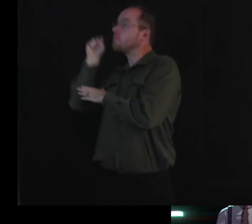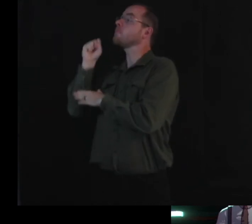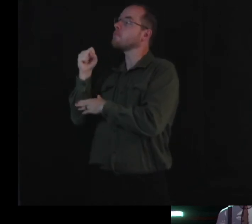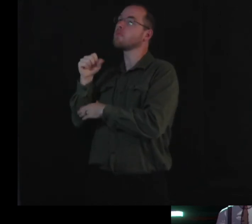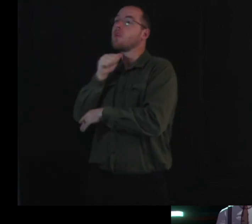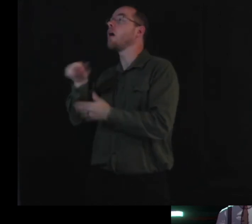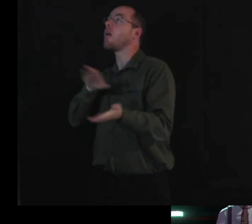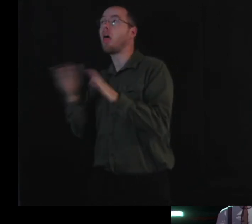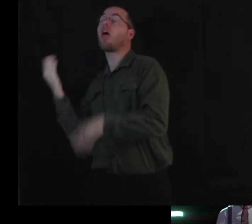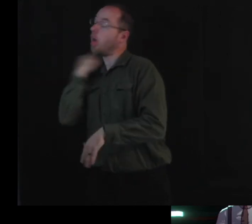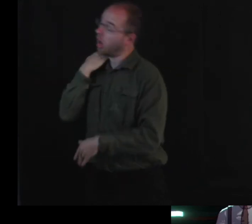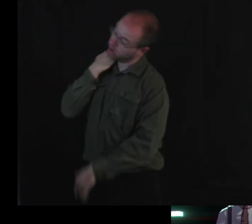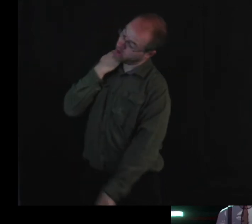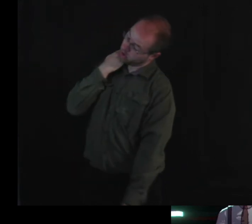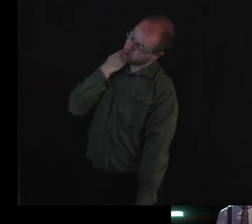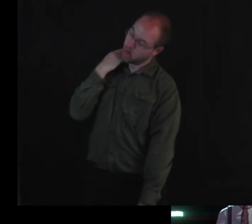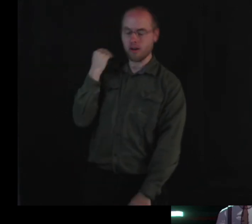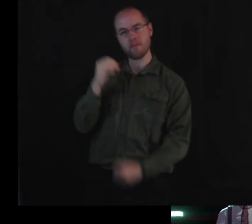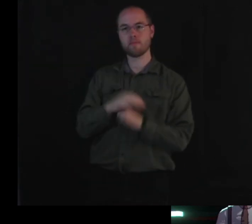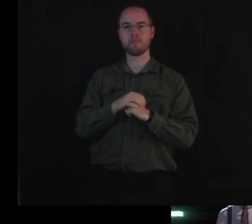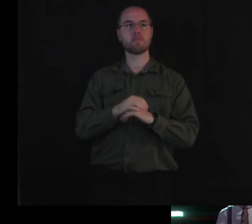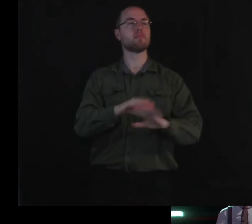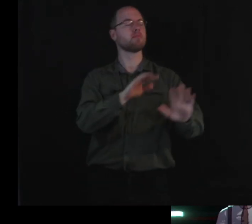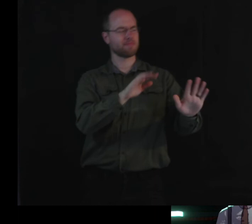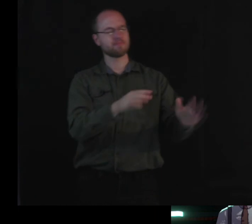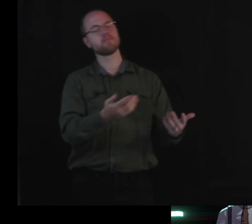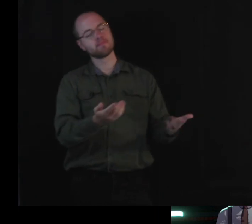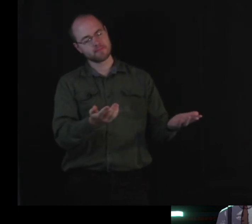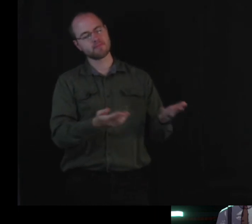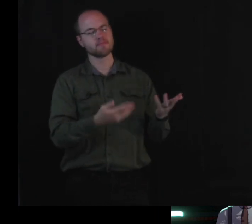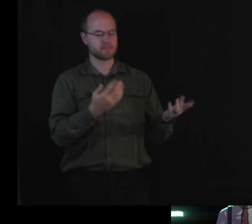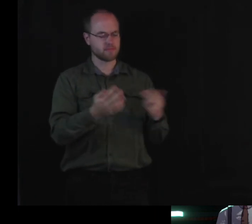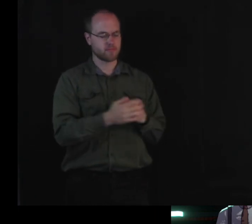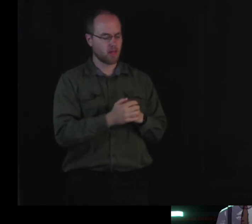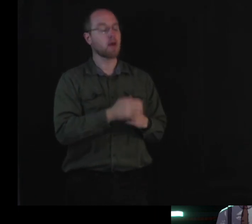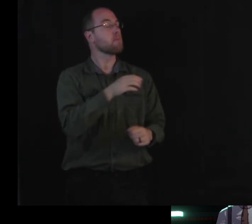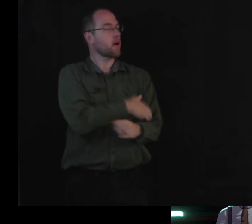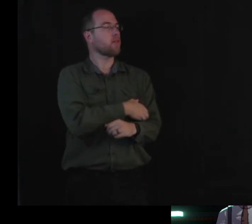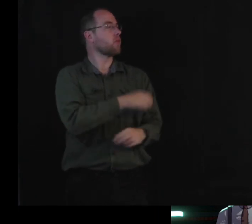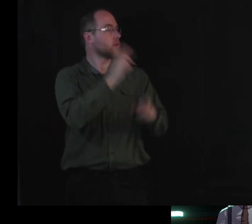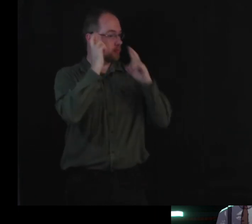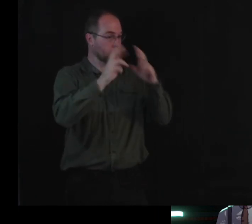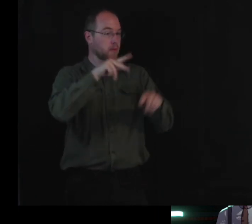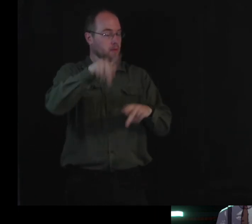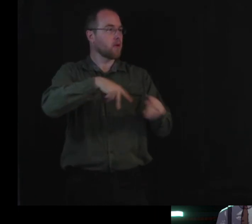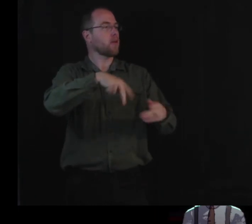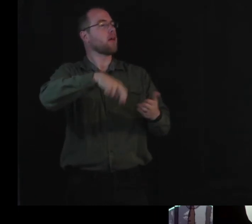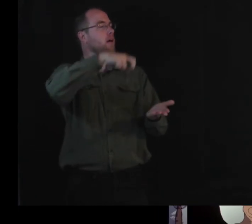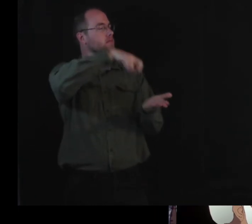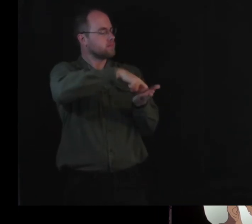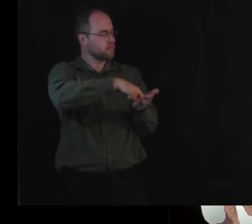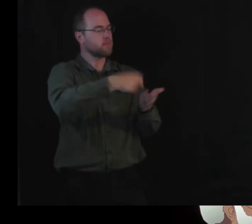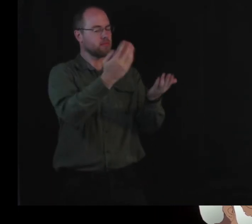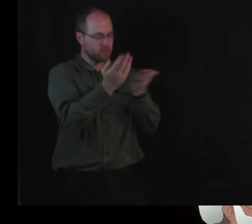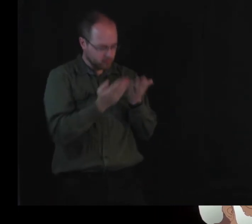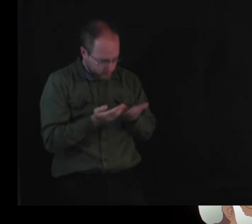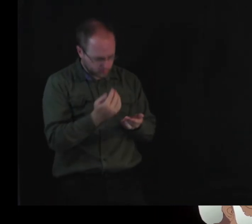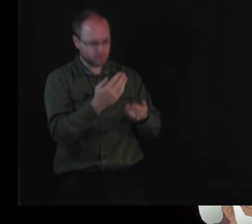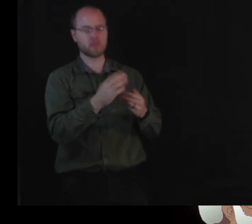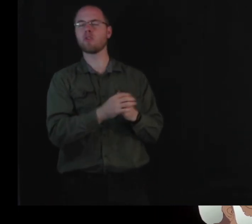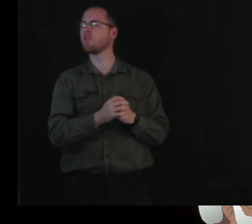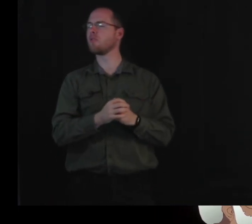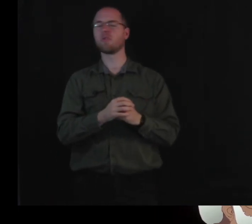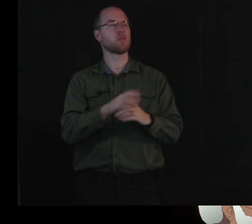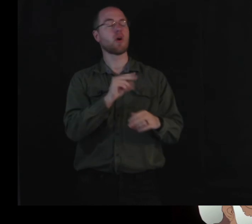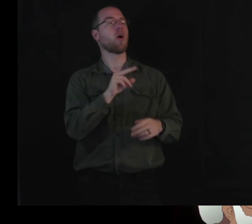The powerful. You see, they don't respect those who bend the knee. They celebrate them, flatter them, give them titles